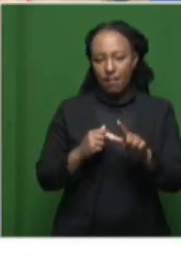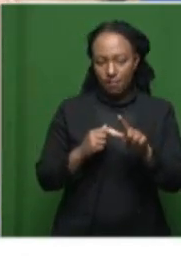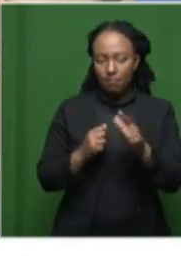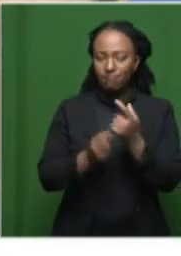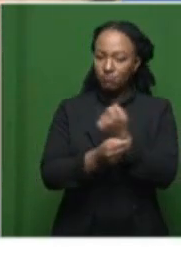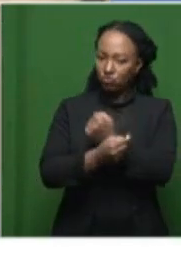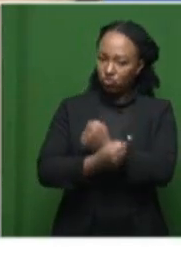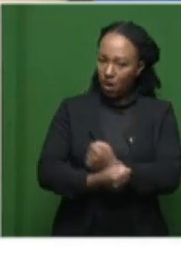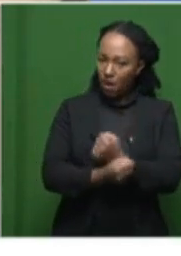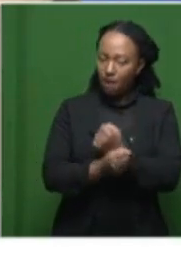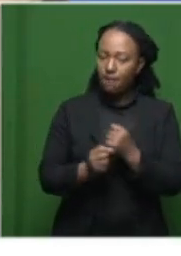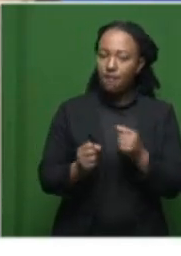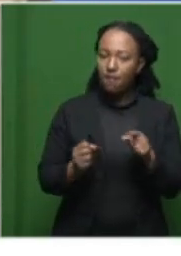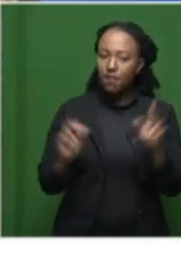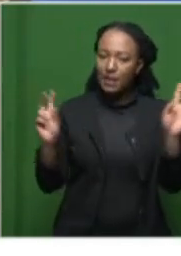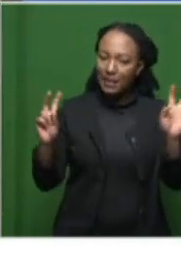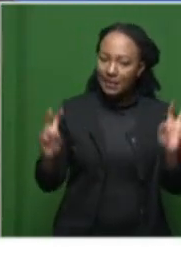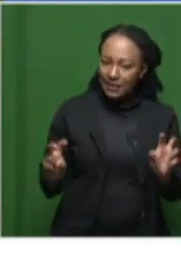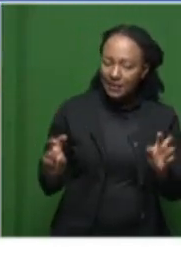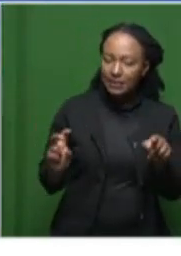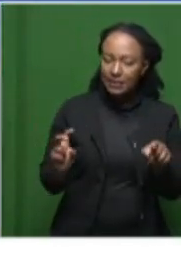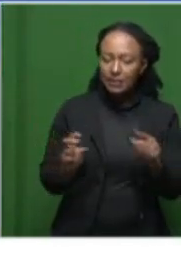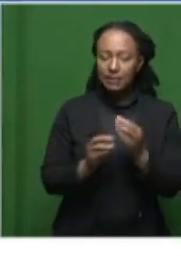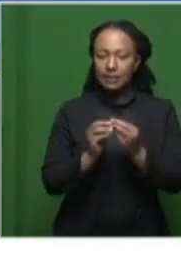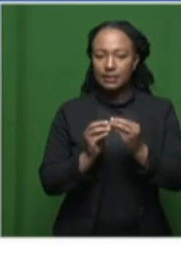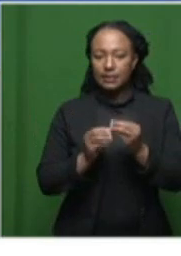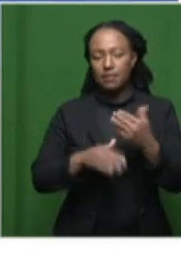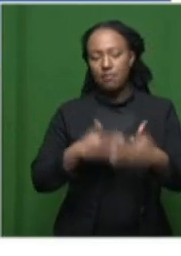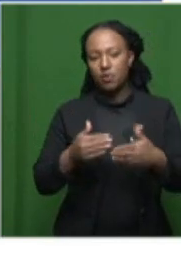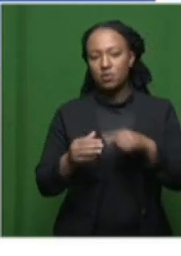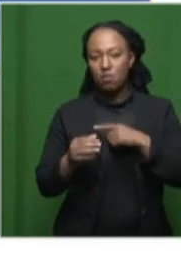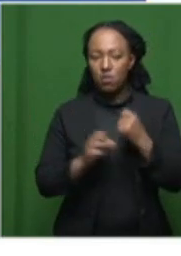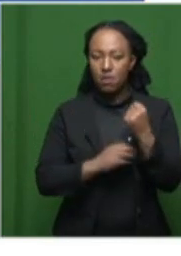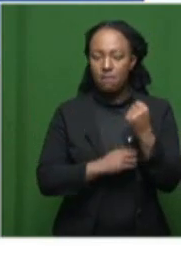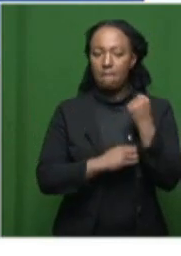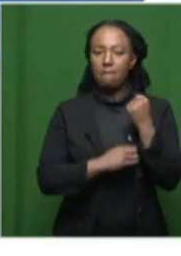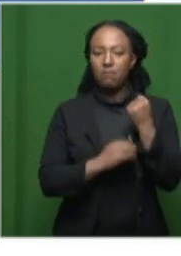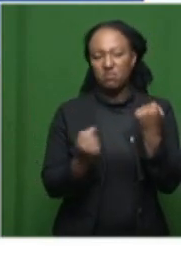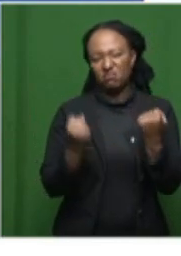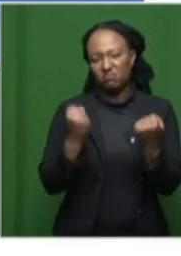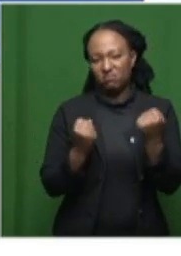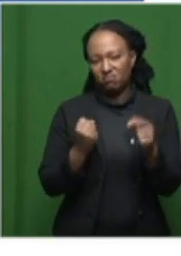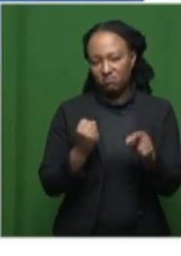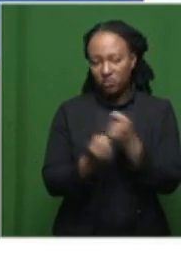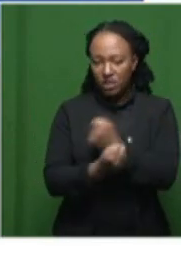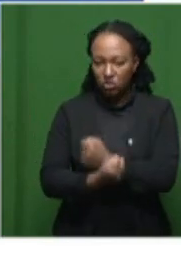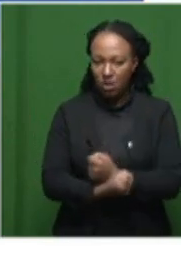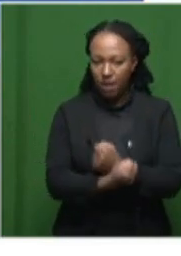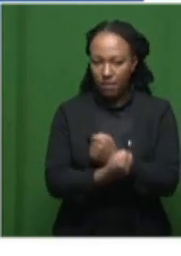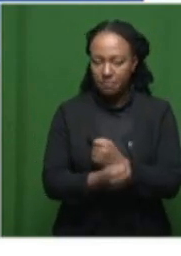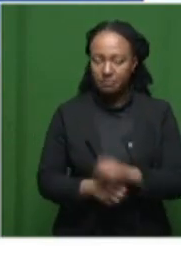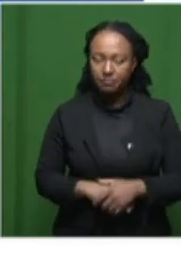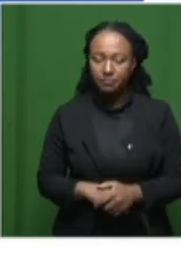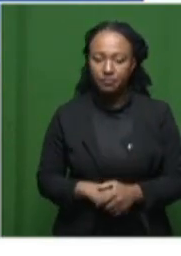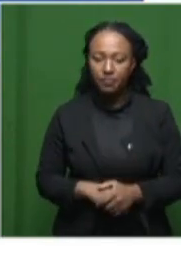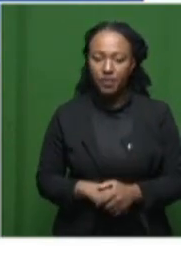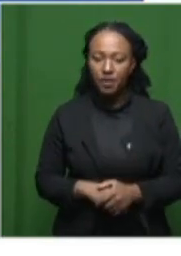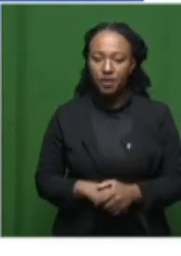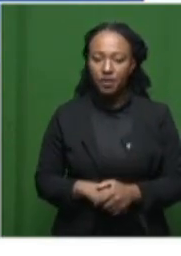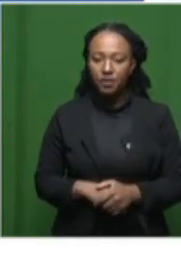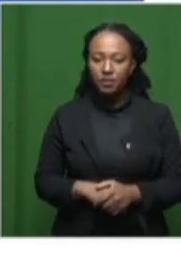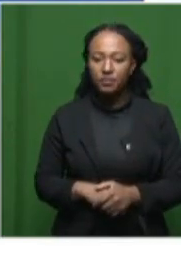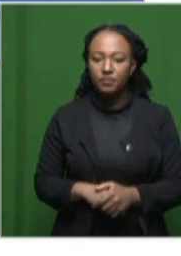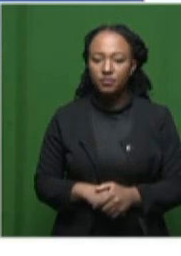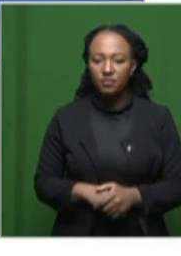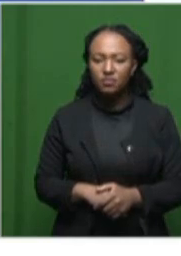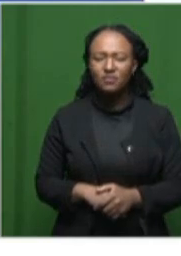that energy electrochemically process and powers the wheel motors on the truck. So just to explain a